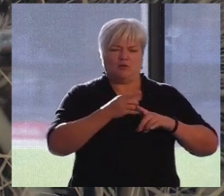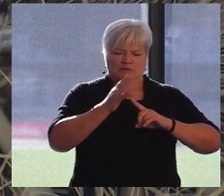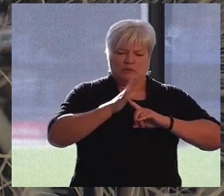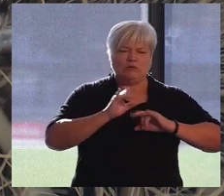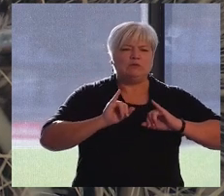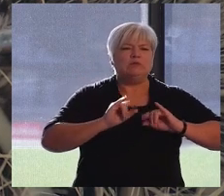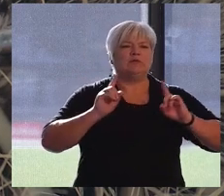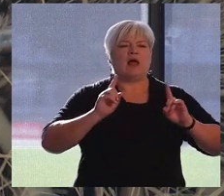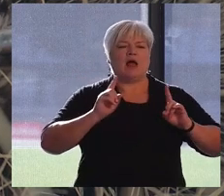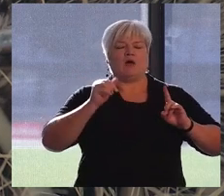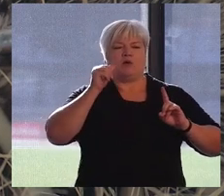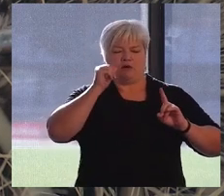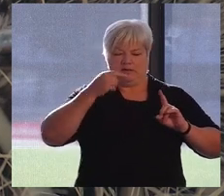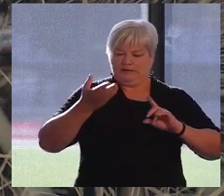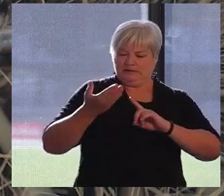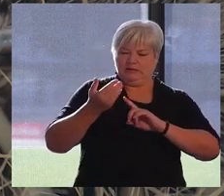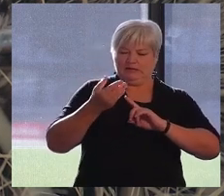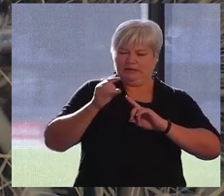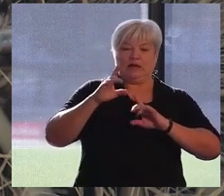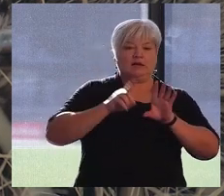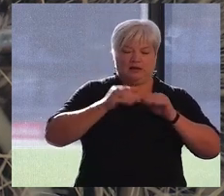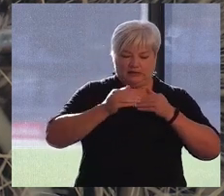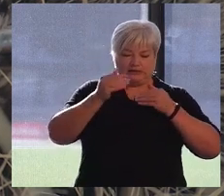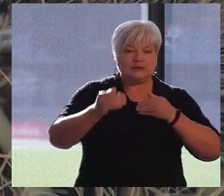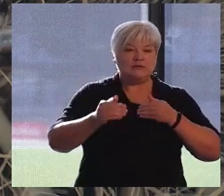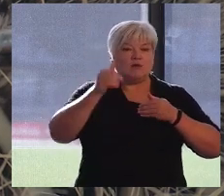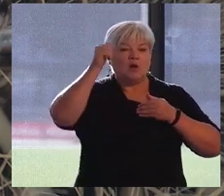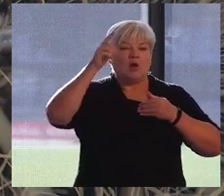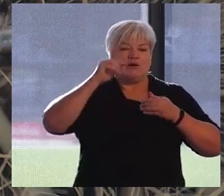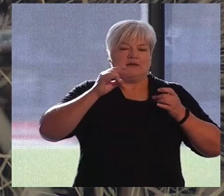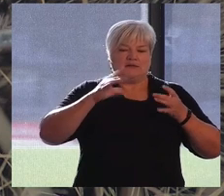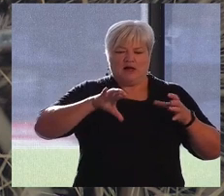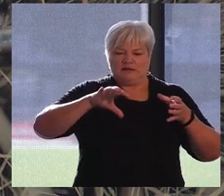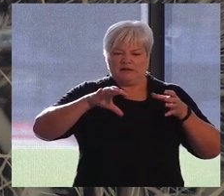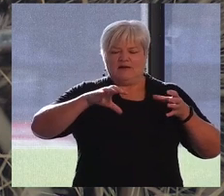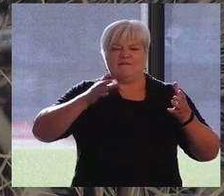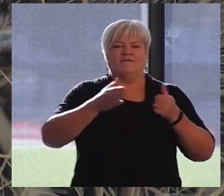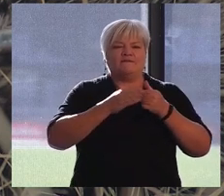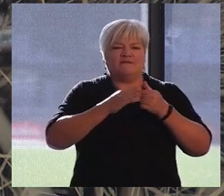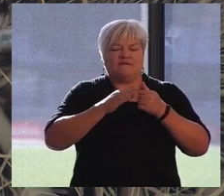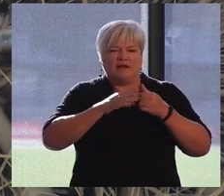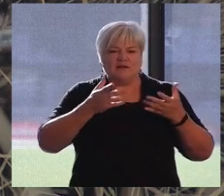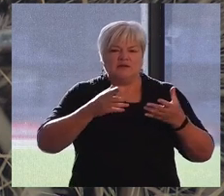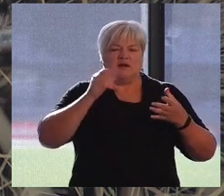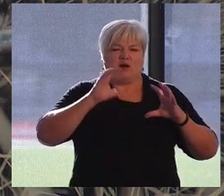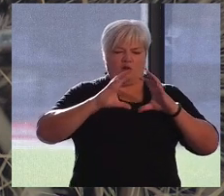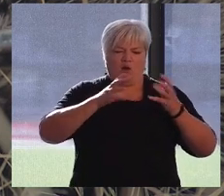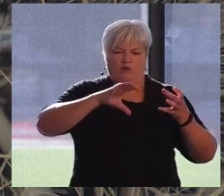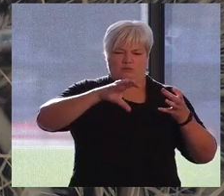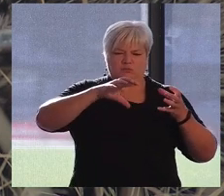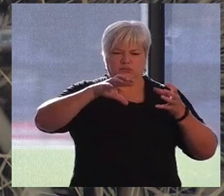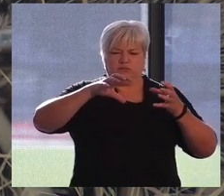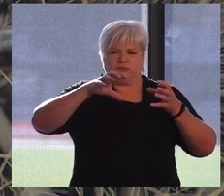decade where we really have a chance to turn things around before we hit those tipping points in our Earth's atmosphere that will